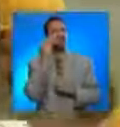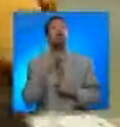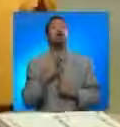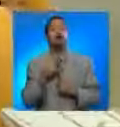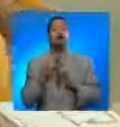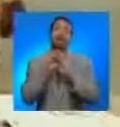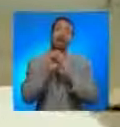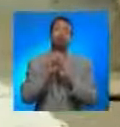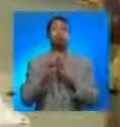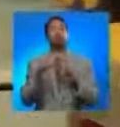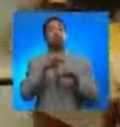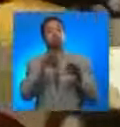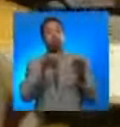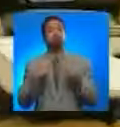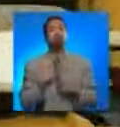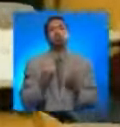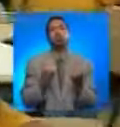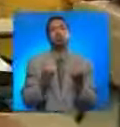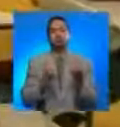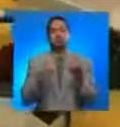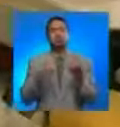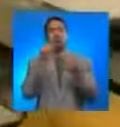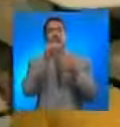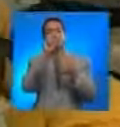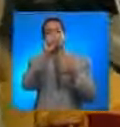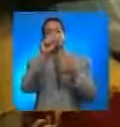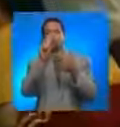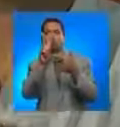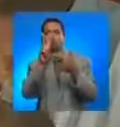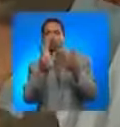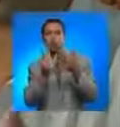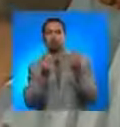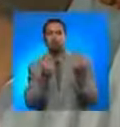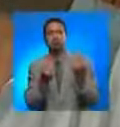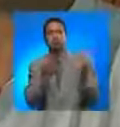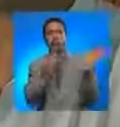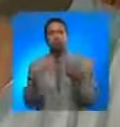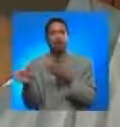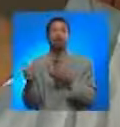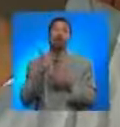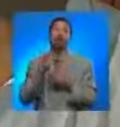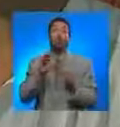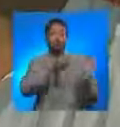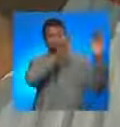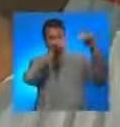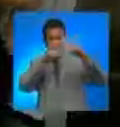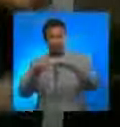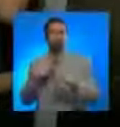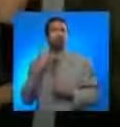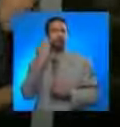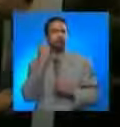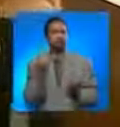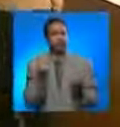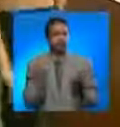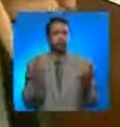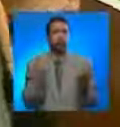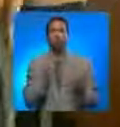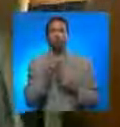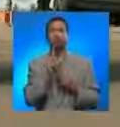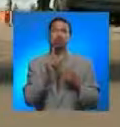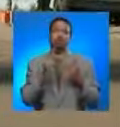people will know what to do in case of an earthquake and the possibility of a tsunami. You will know whether to go